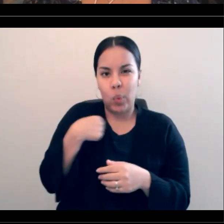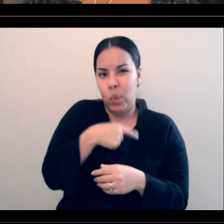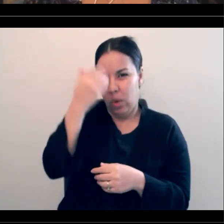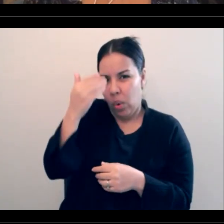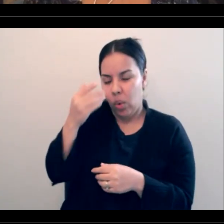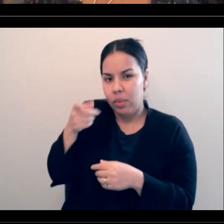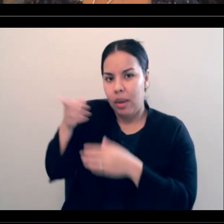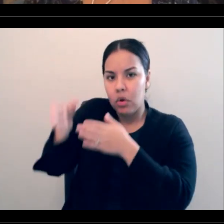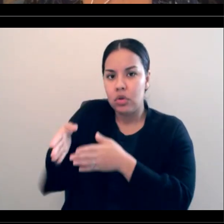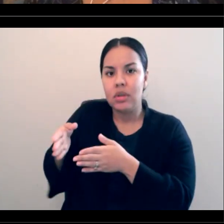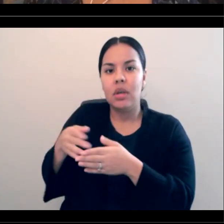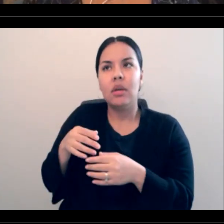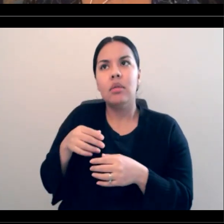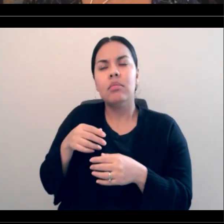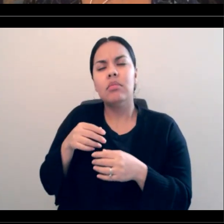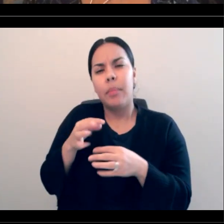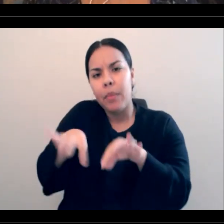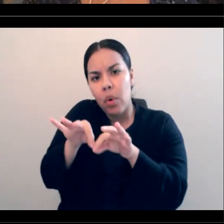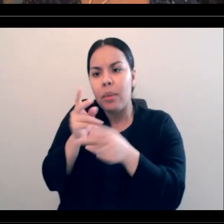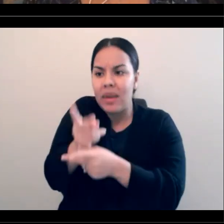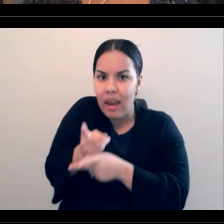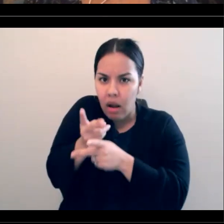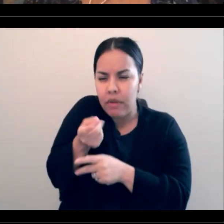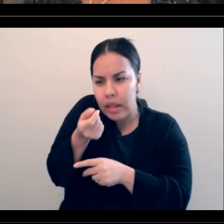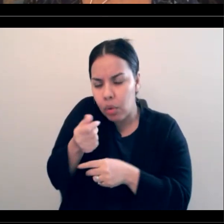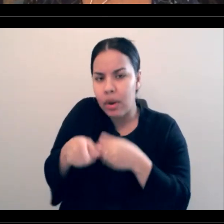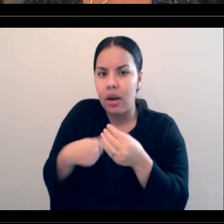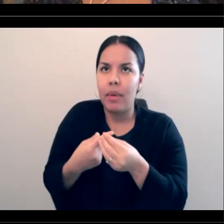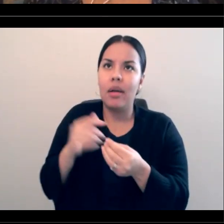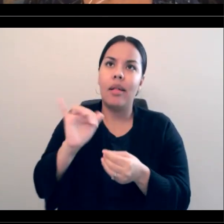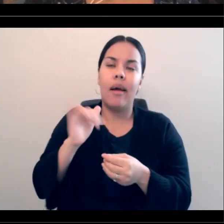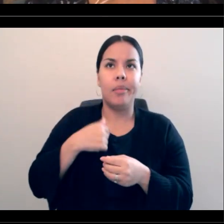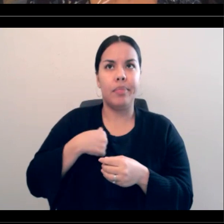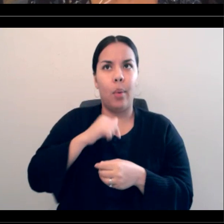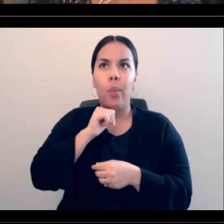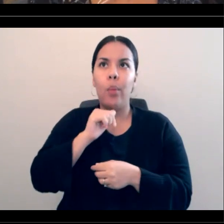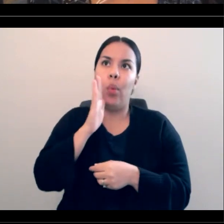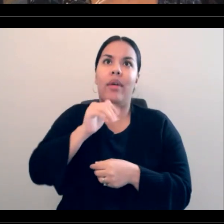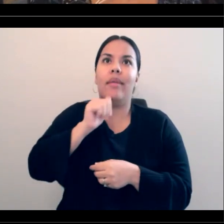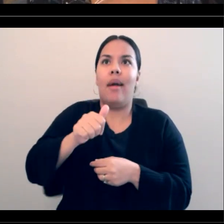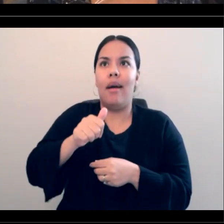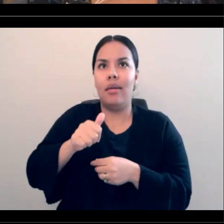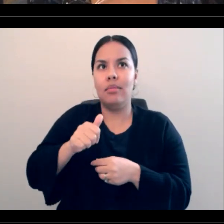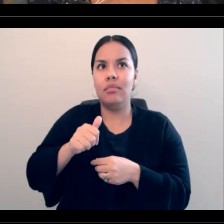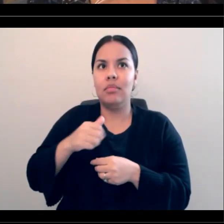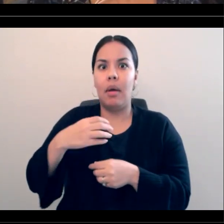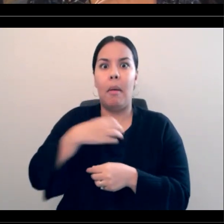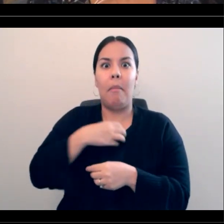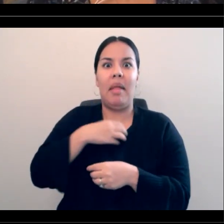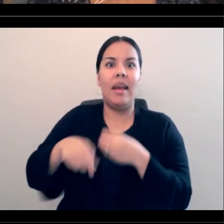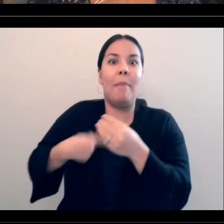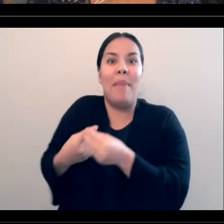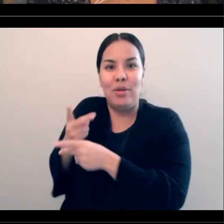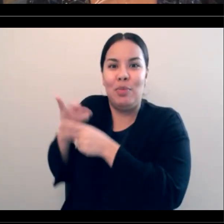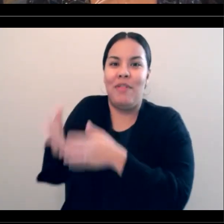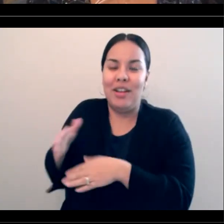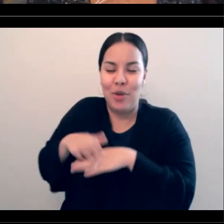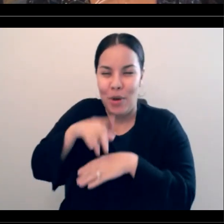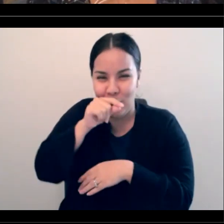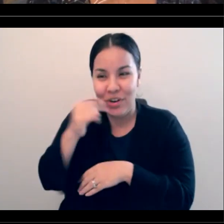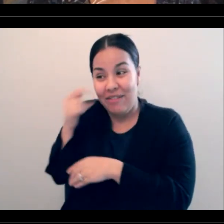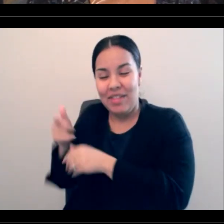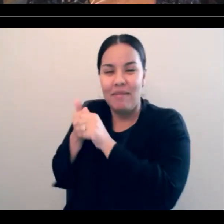You have to be a little bit careful about, I wouldn't necessarily complain about your supervisor on Twitter if they're following